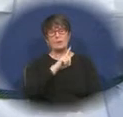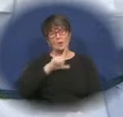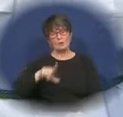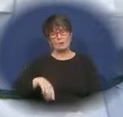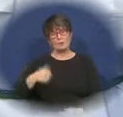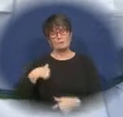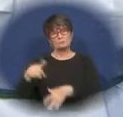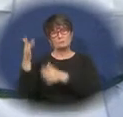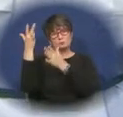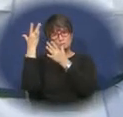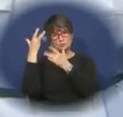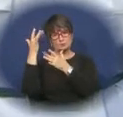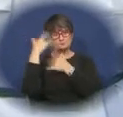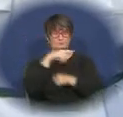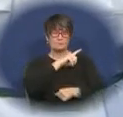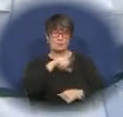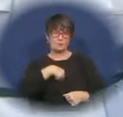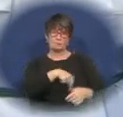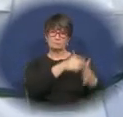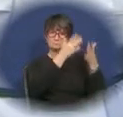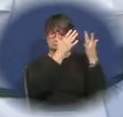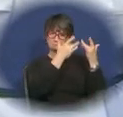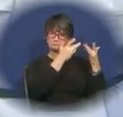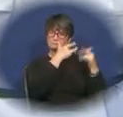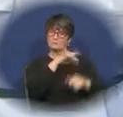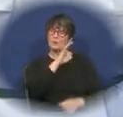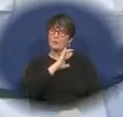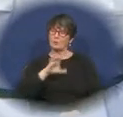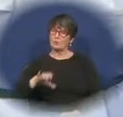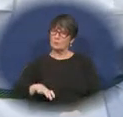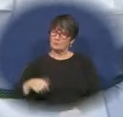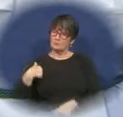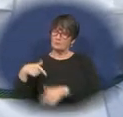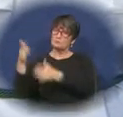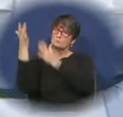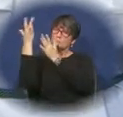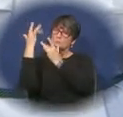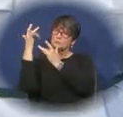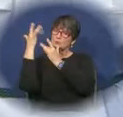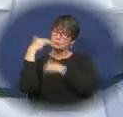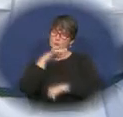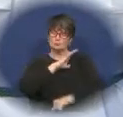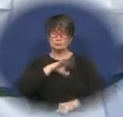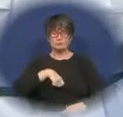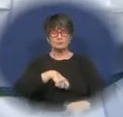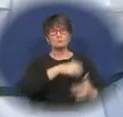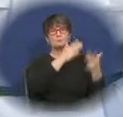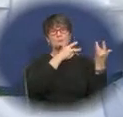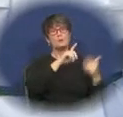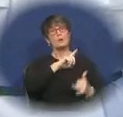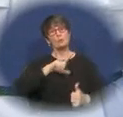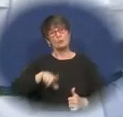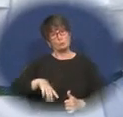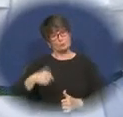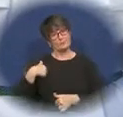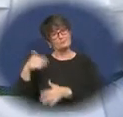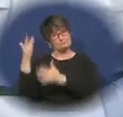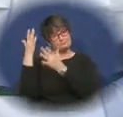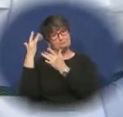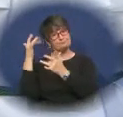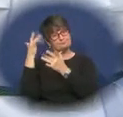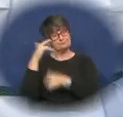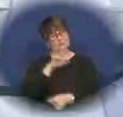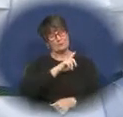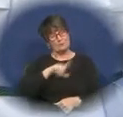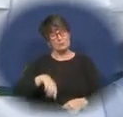Lord, have mercy. Lord, have mercy. Christ, have mercy. Christ, have mercy. Lord, have mercy.